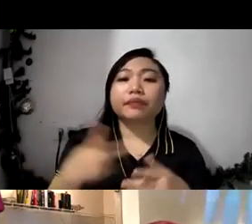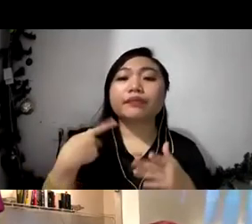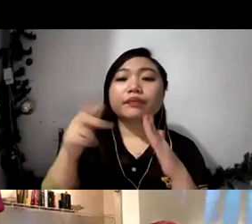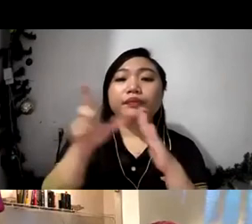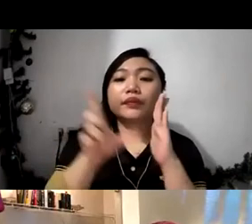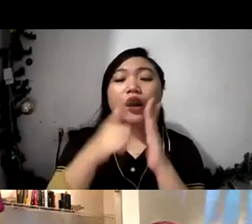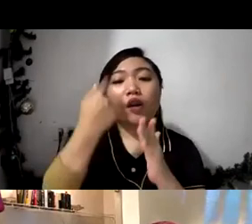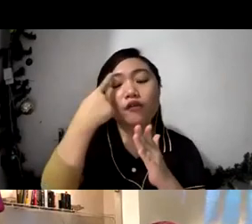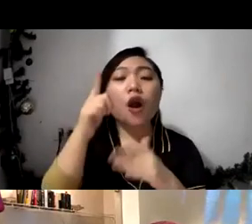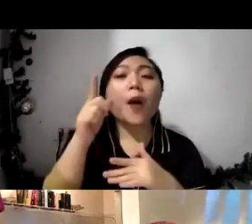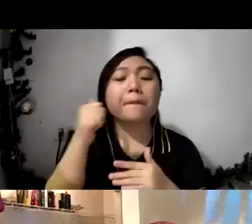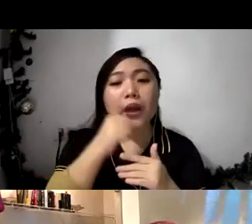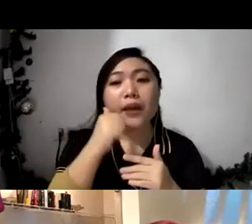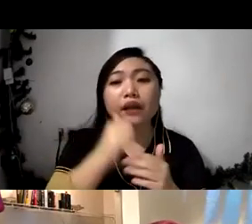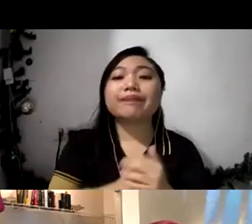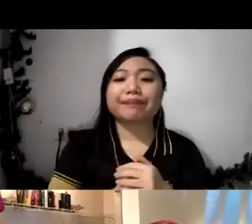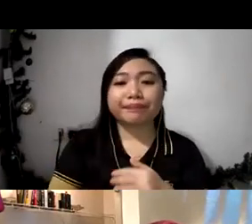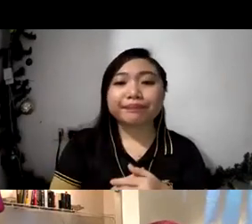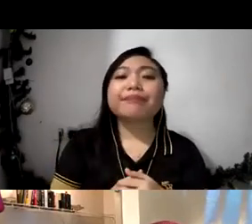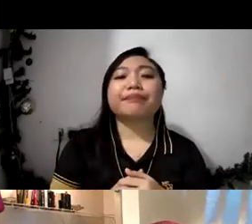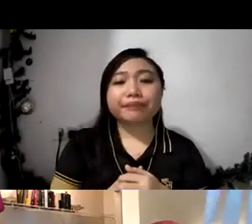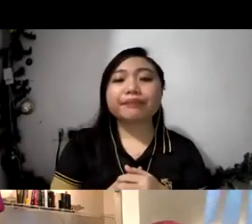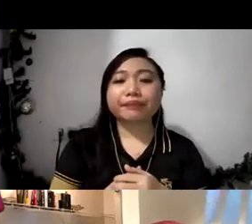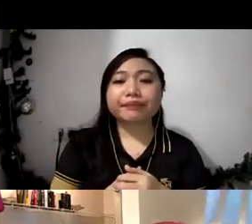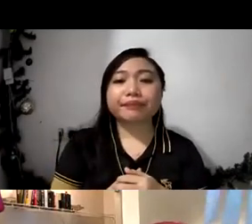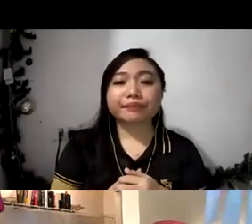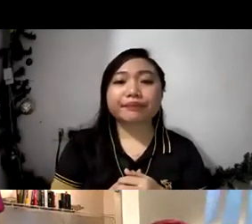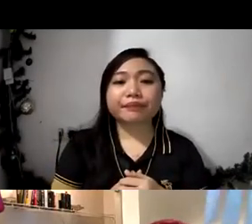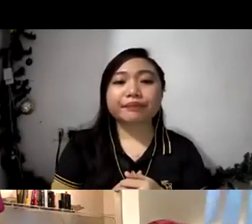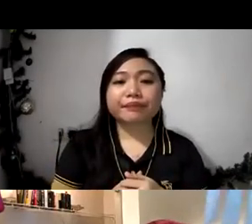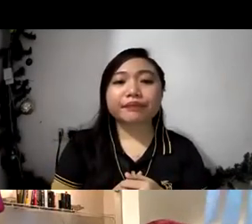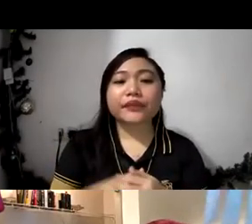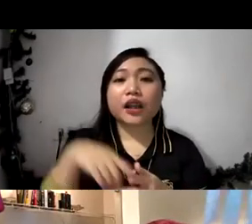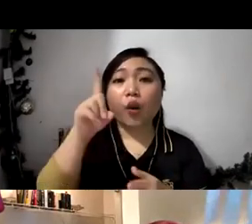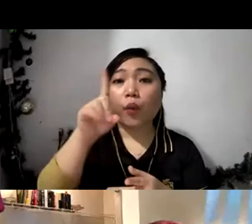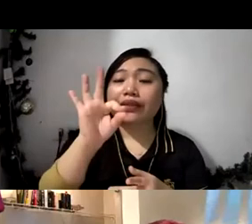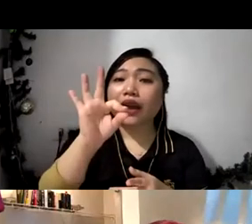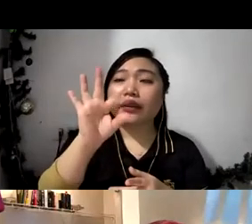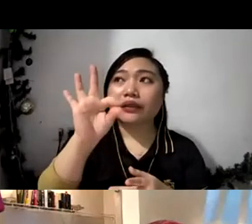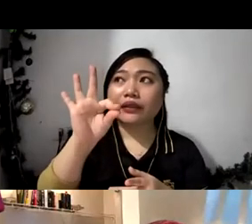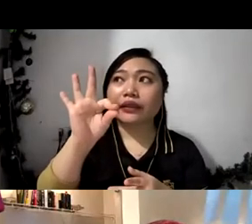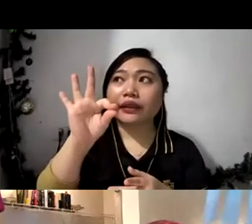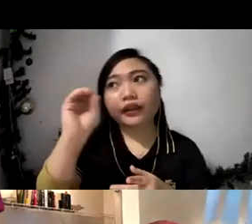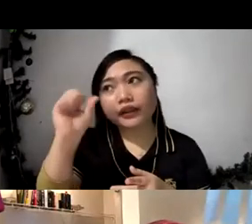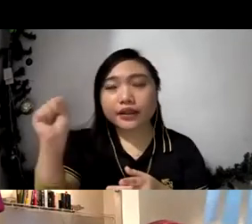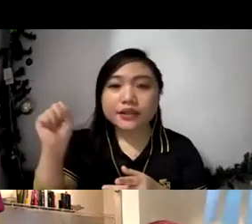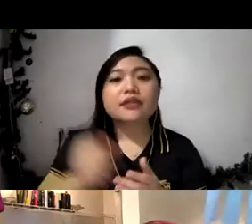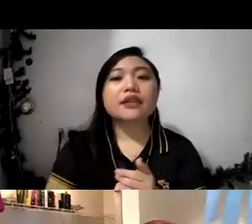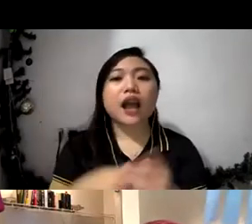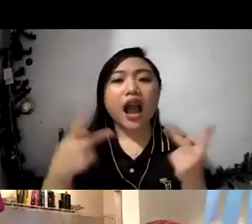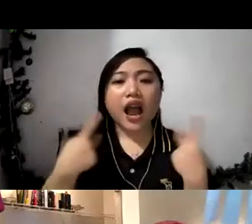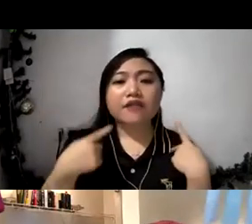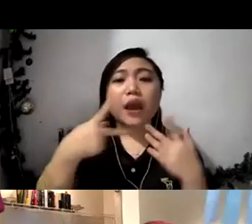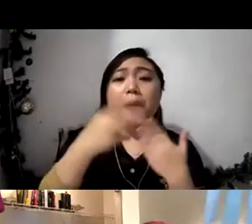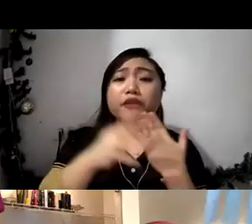Convention on the Elimination of All Forms of Discrimination Against Women. Come 1990s, nagkaroon po ng isang platform for action,